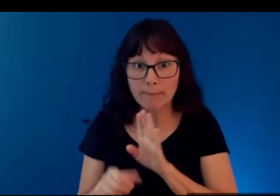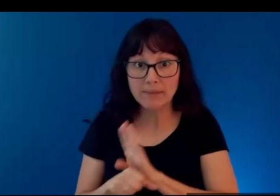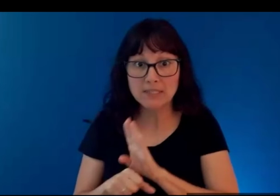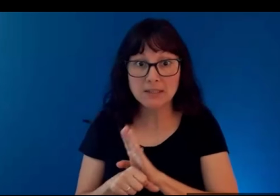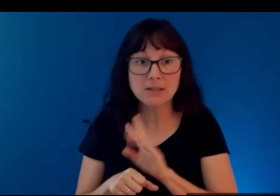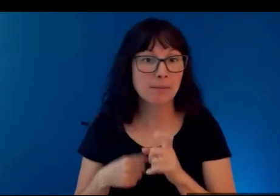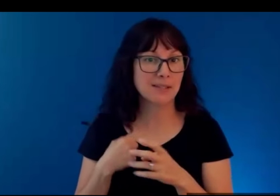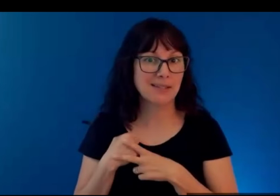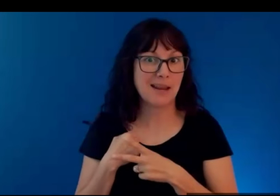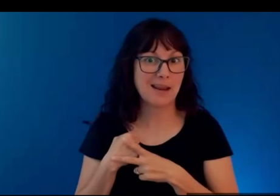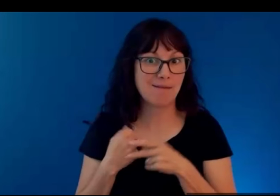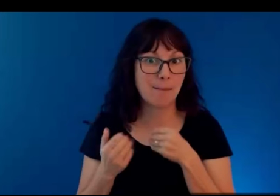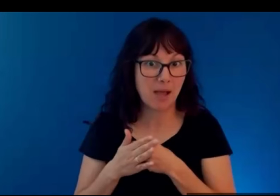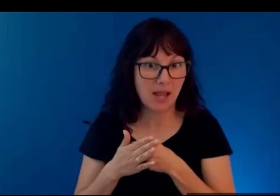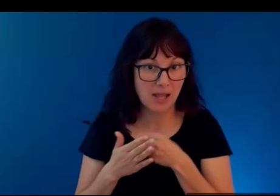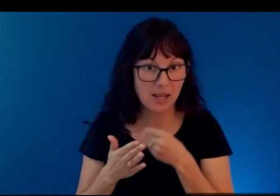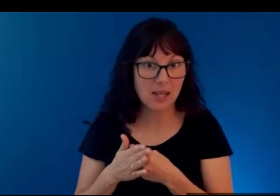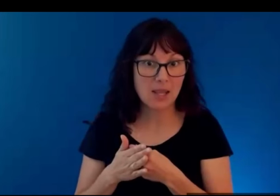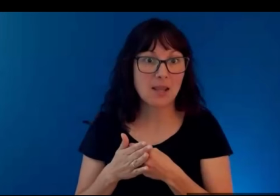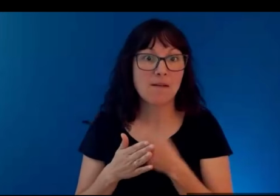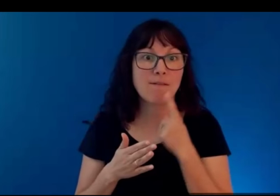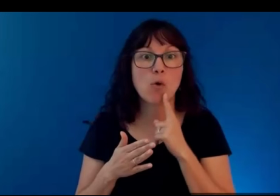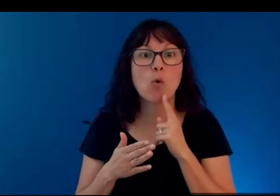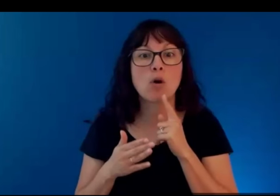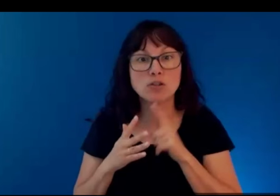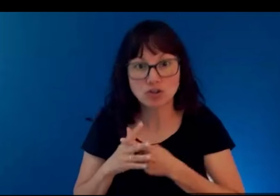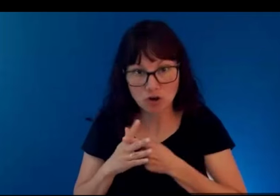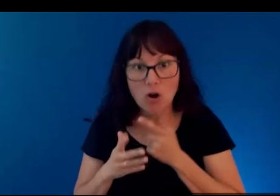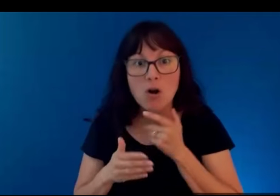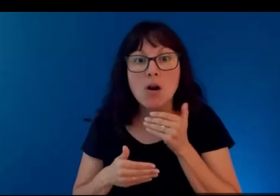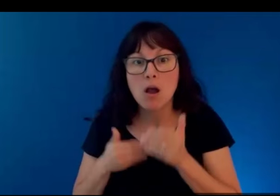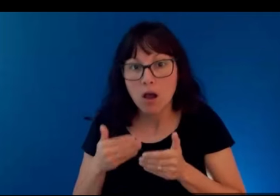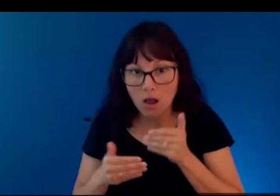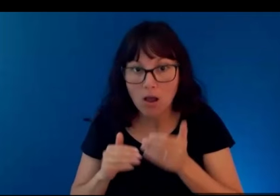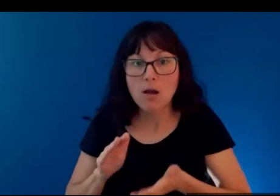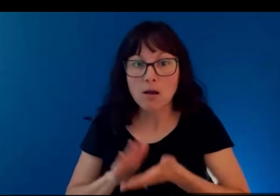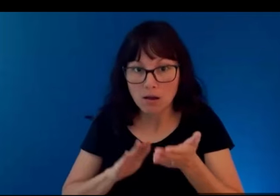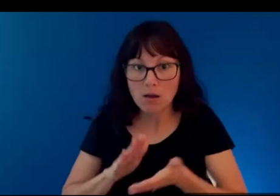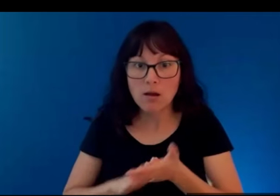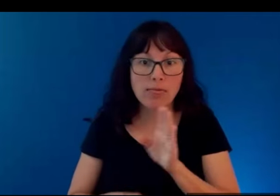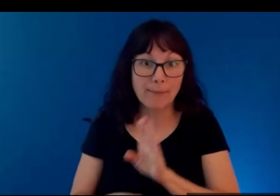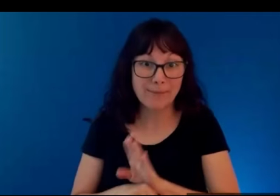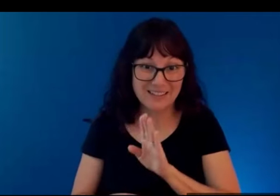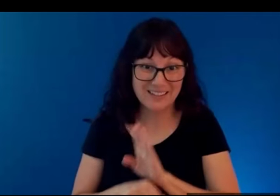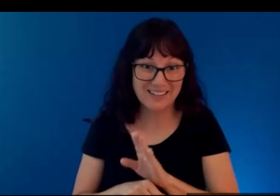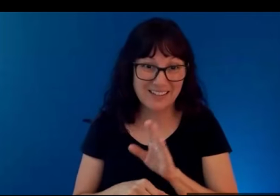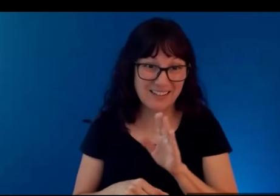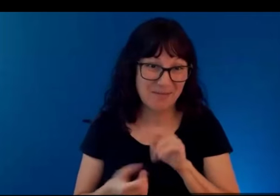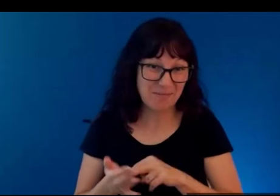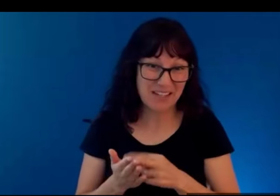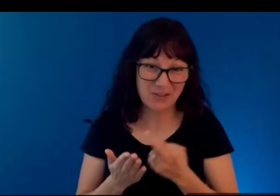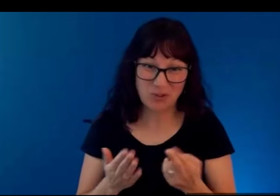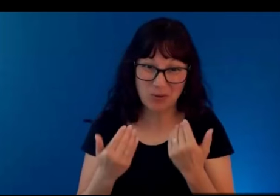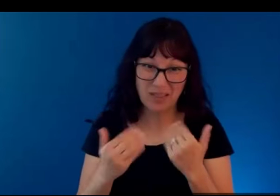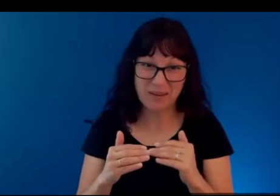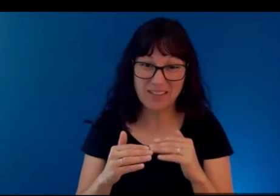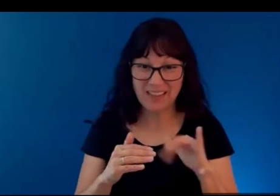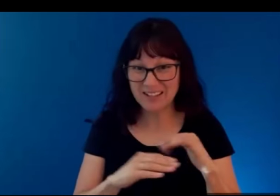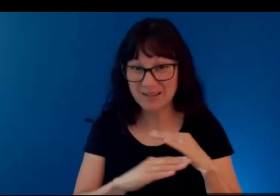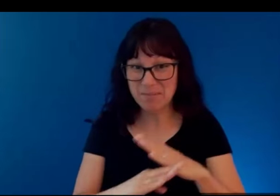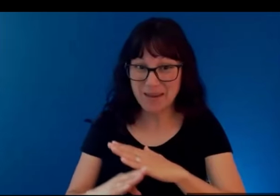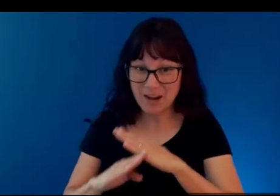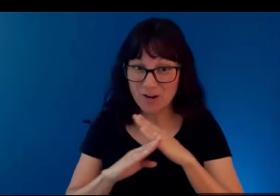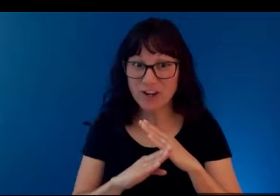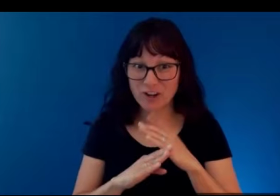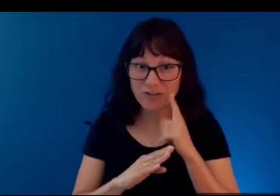to save money to start and run their business. So these resource limits can be a barrier for those